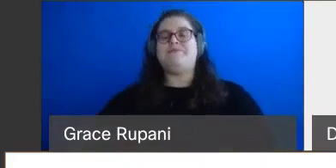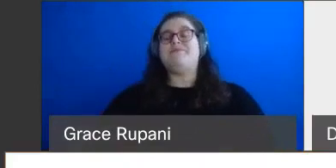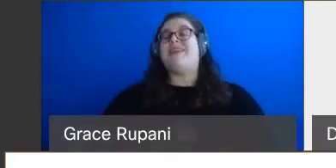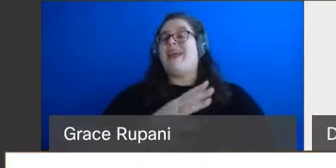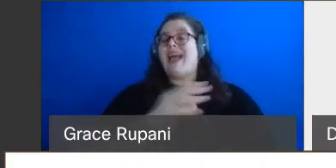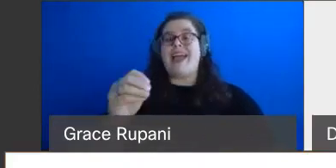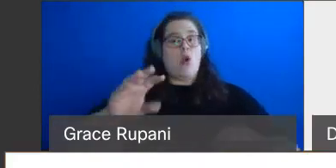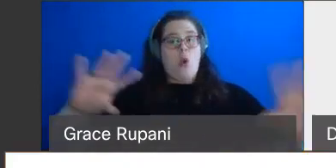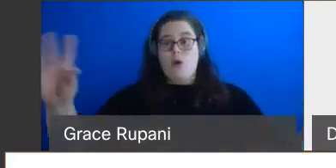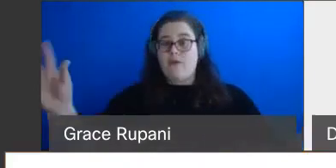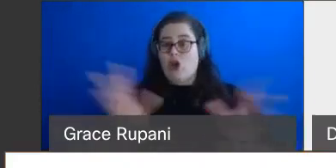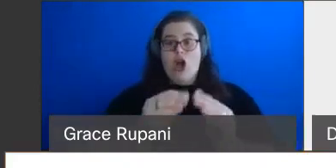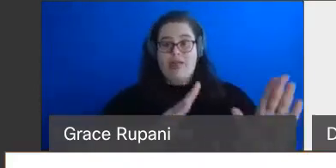is